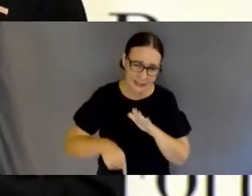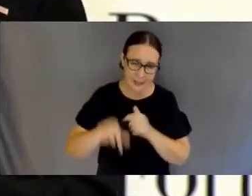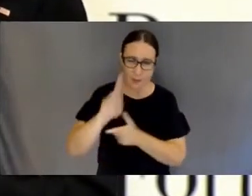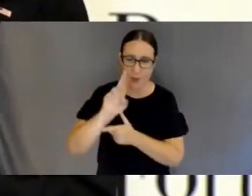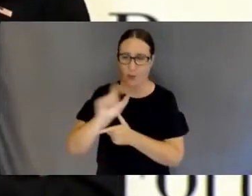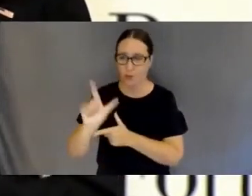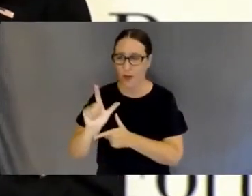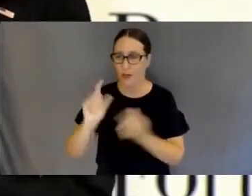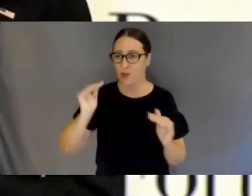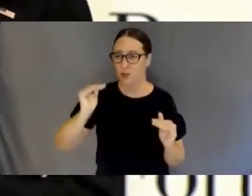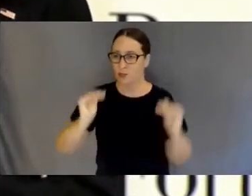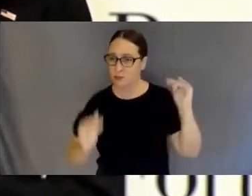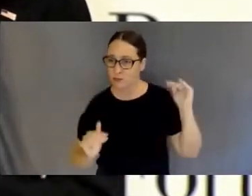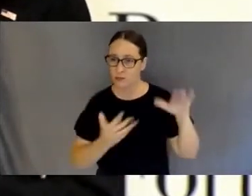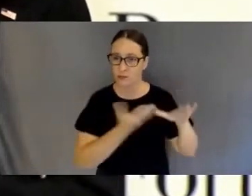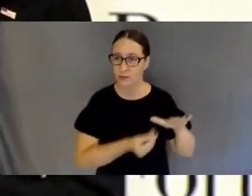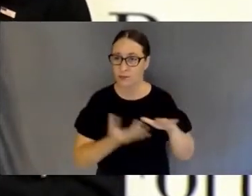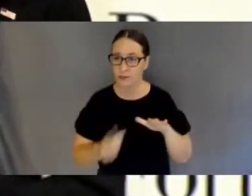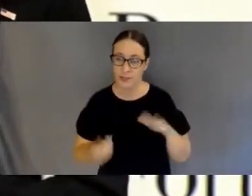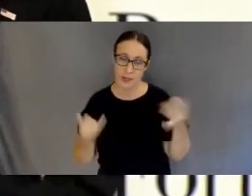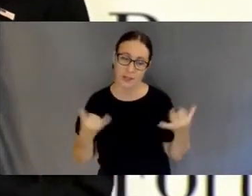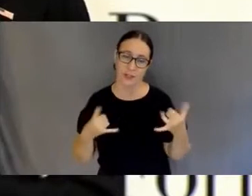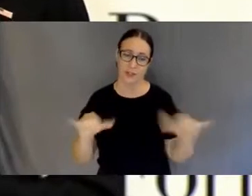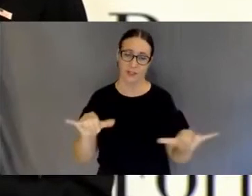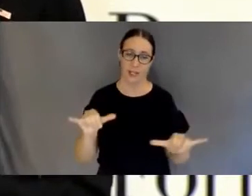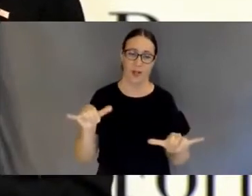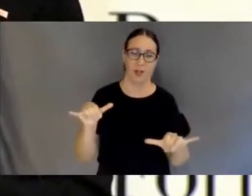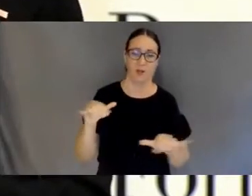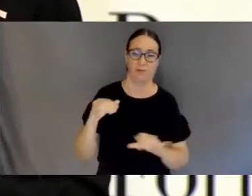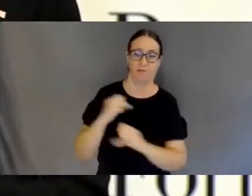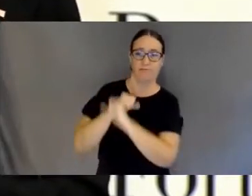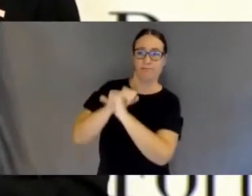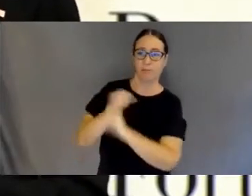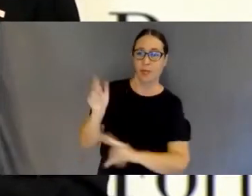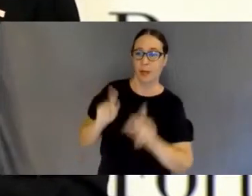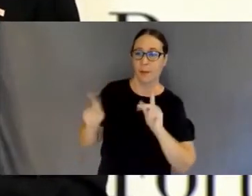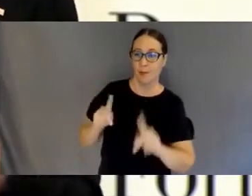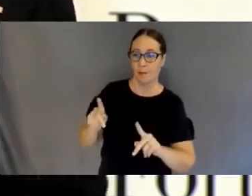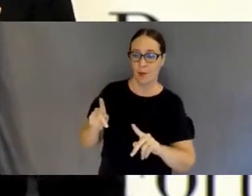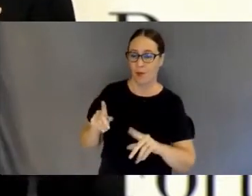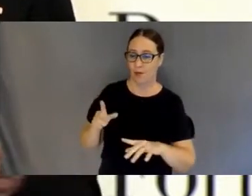disparities continue to hold people back from achieving all they can.